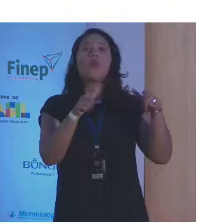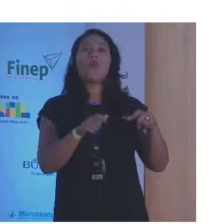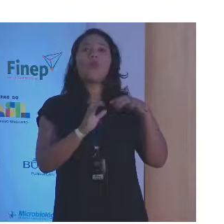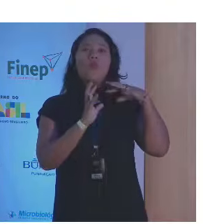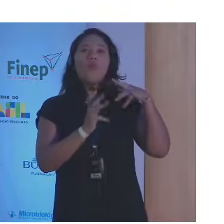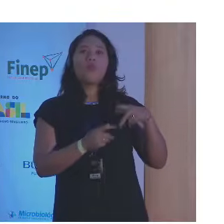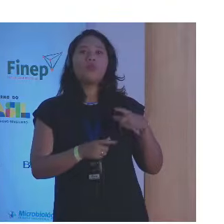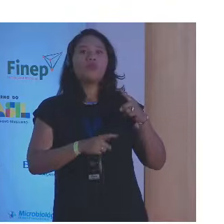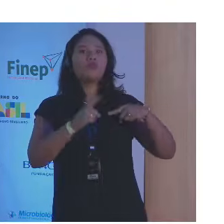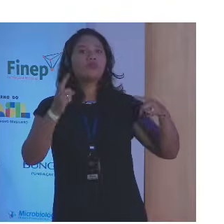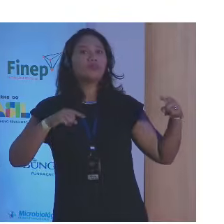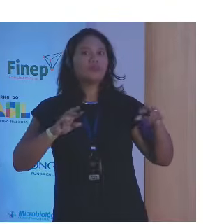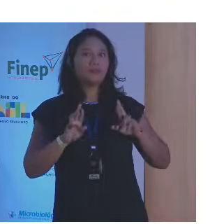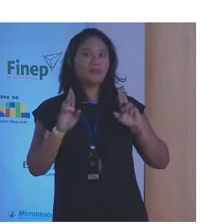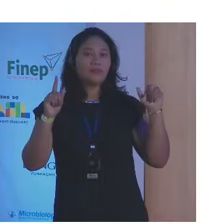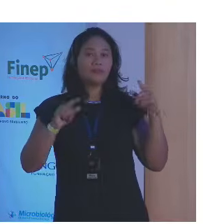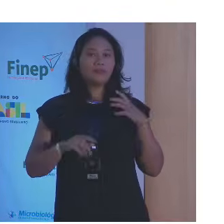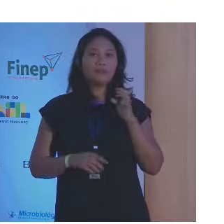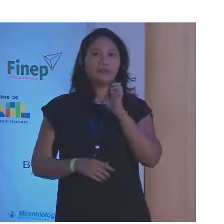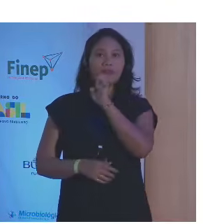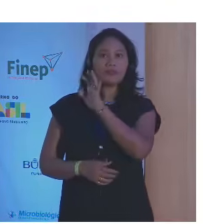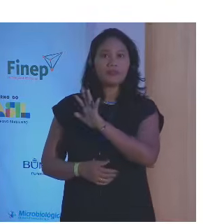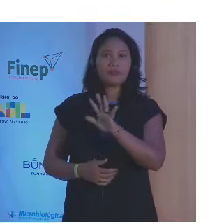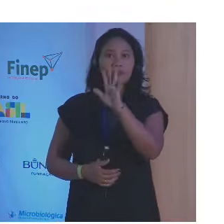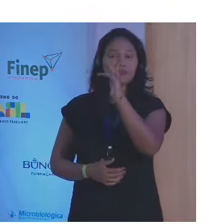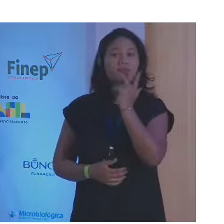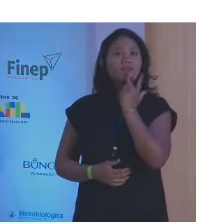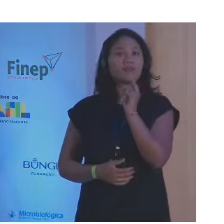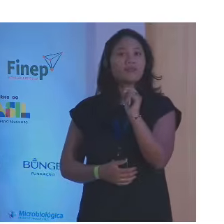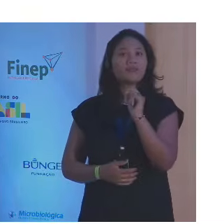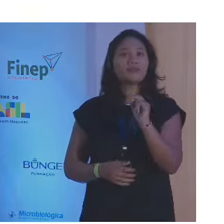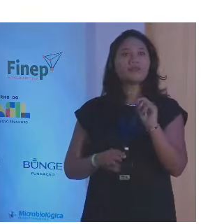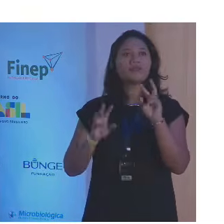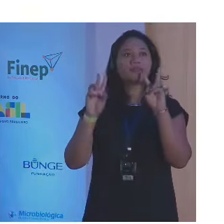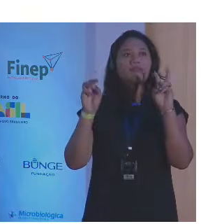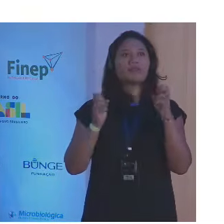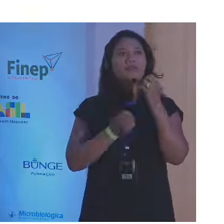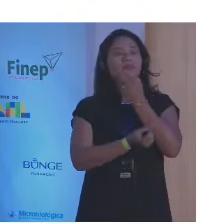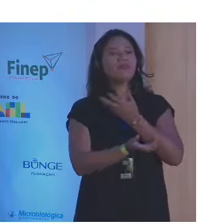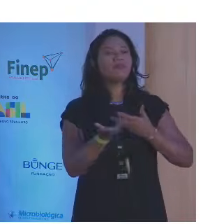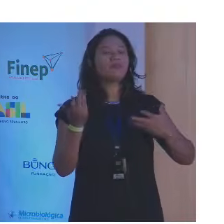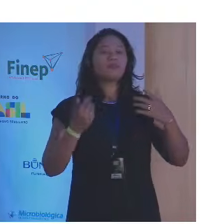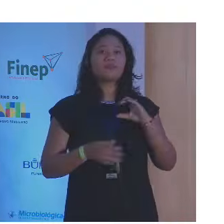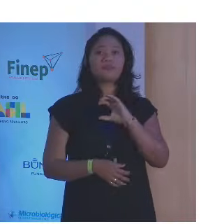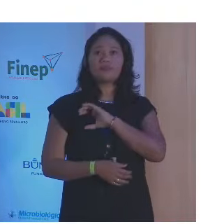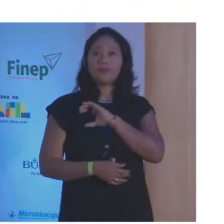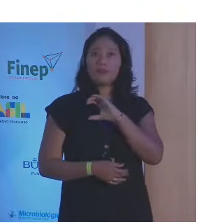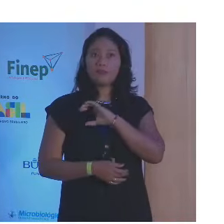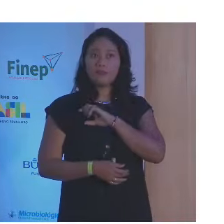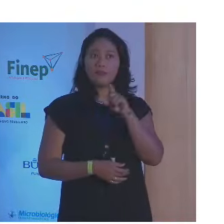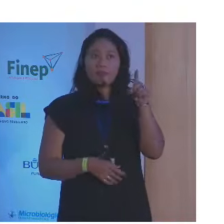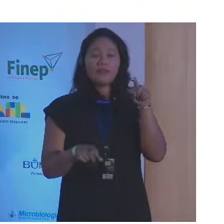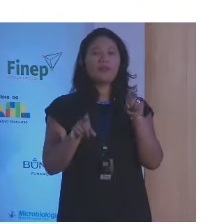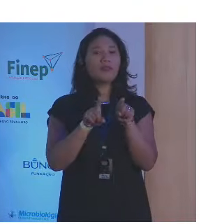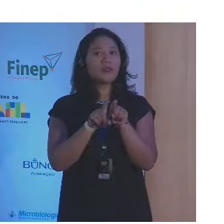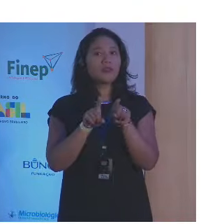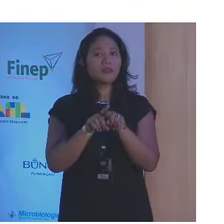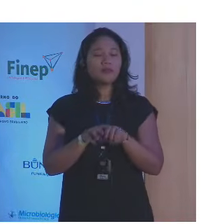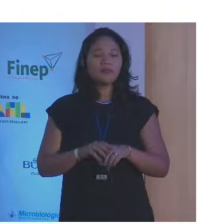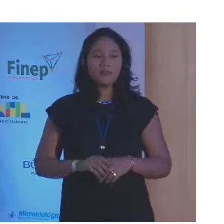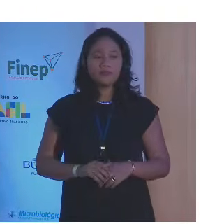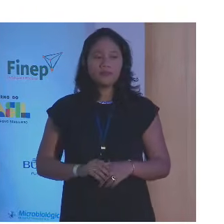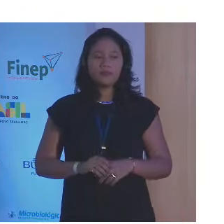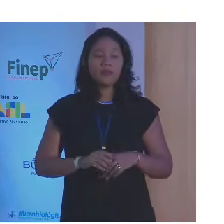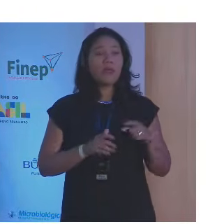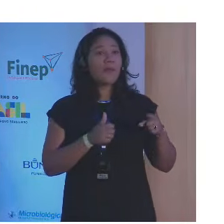In Europe, we were talking and sharing things. In Canada, the first thing was to go